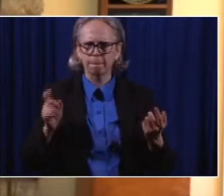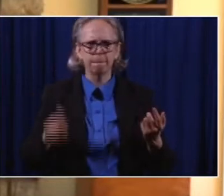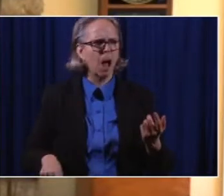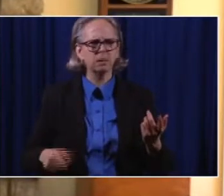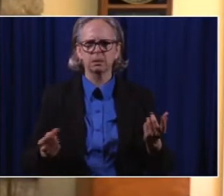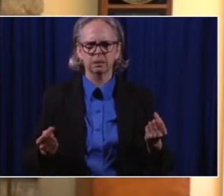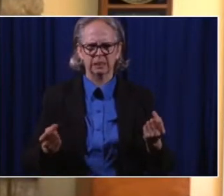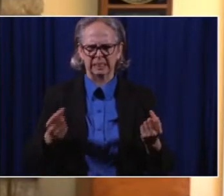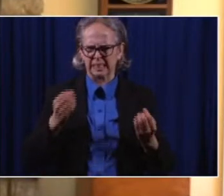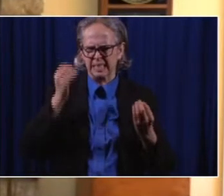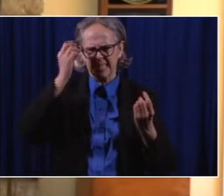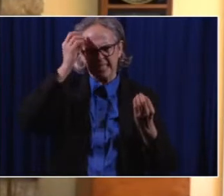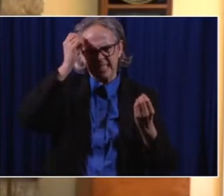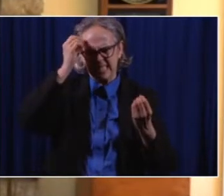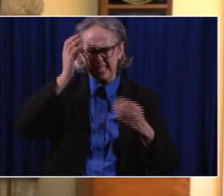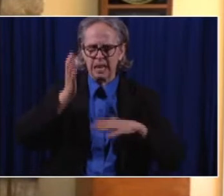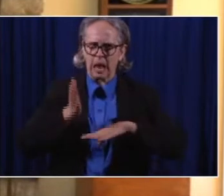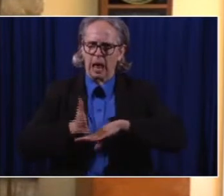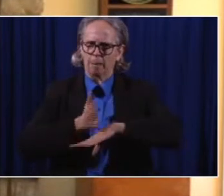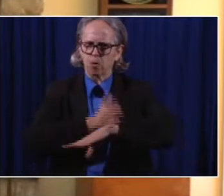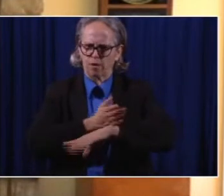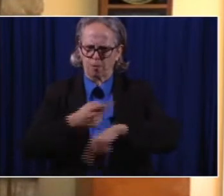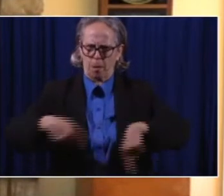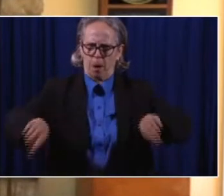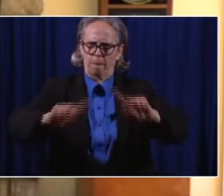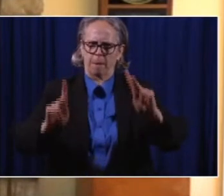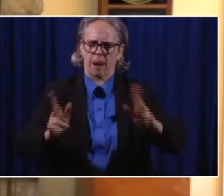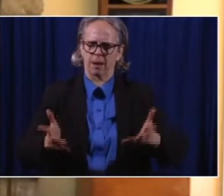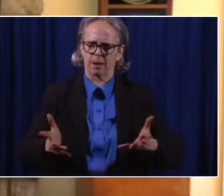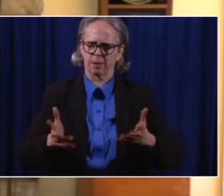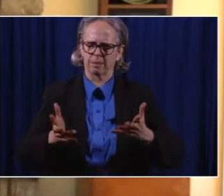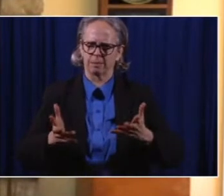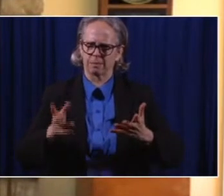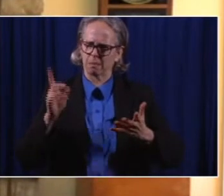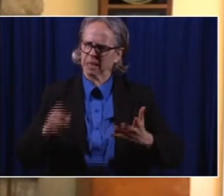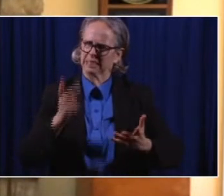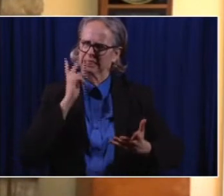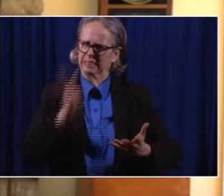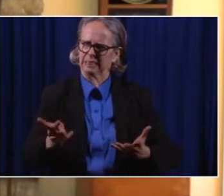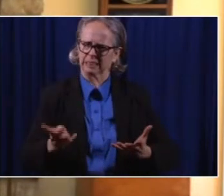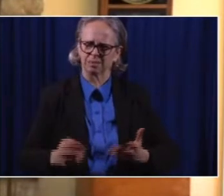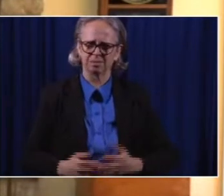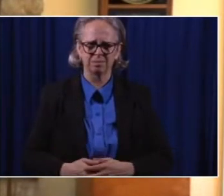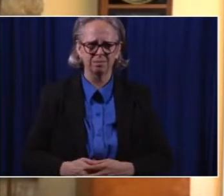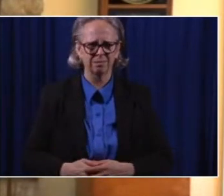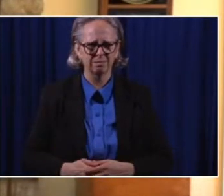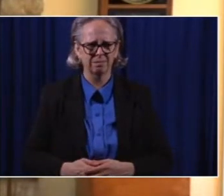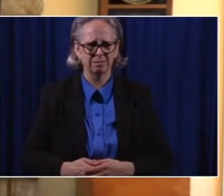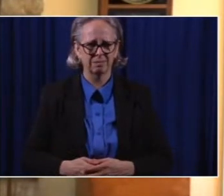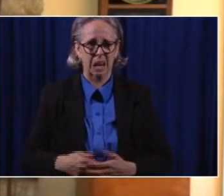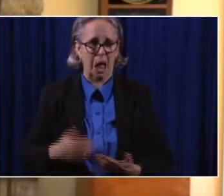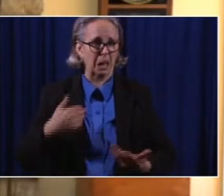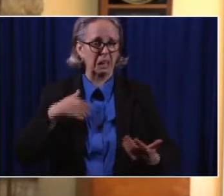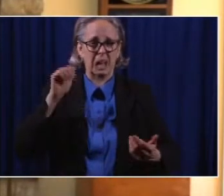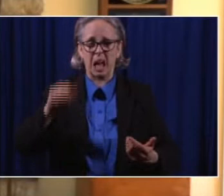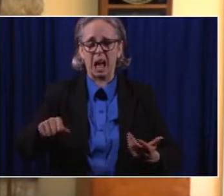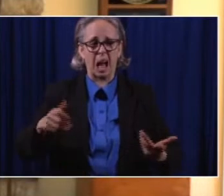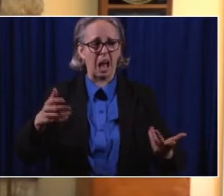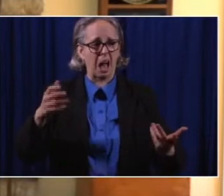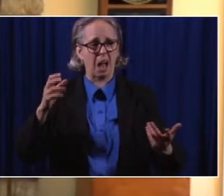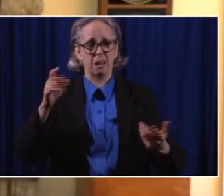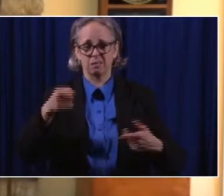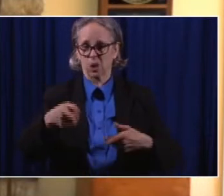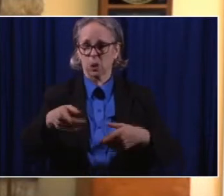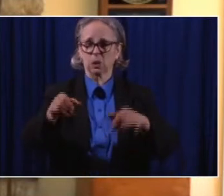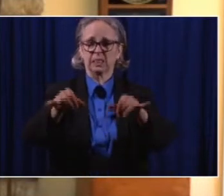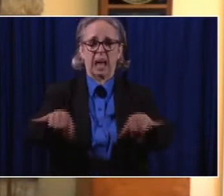we can slow this thing down, because doing the same thing time after time is not going to slow it down. And